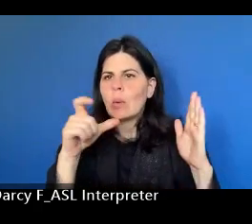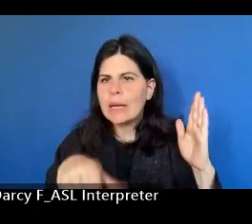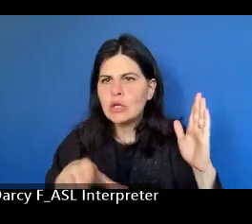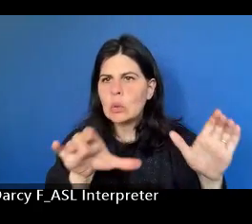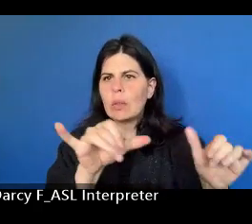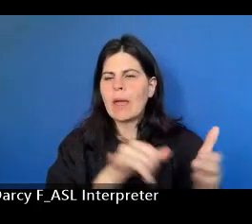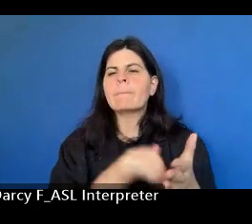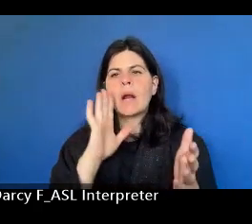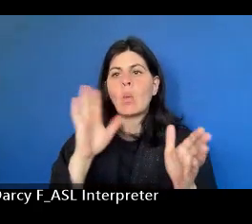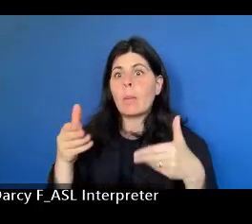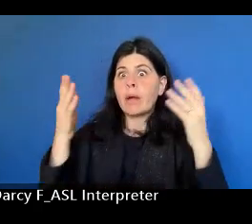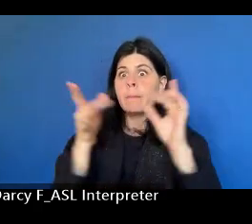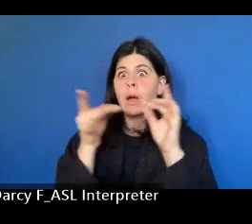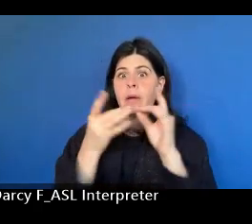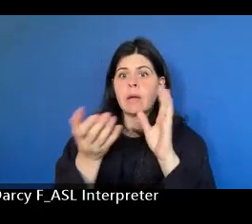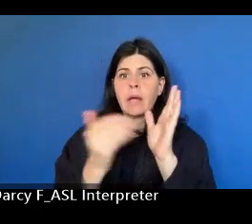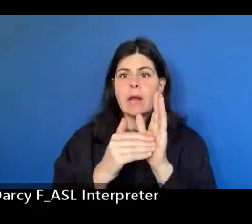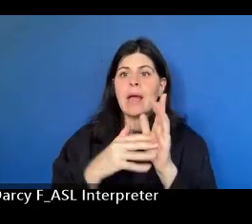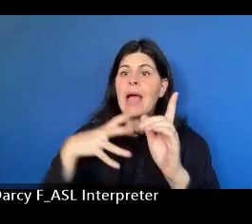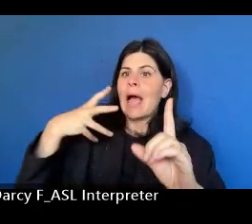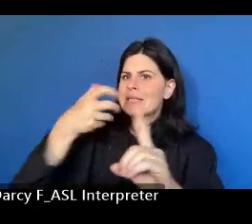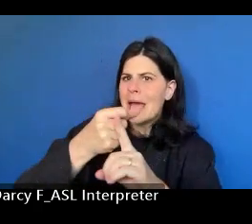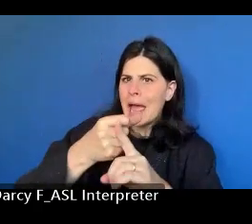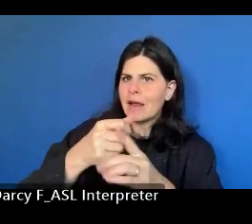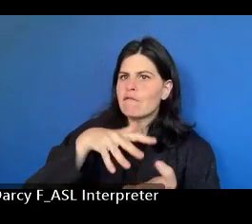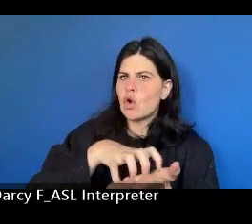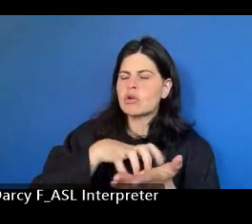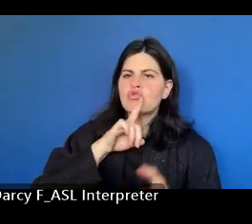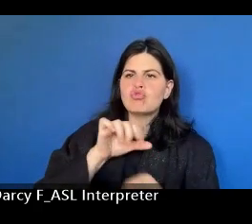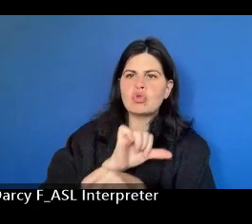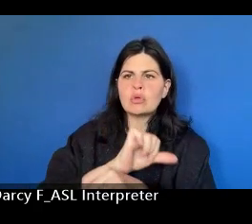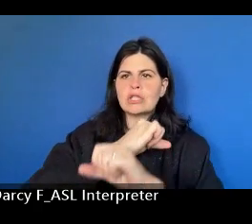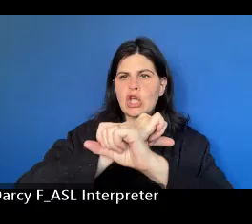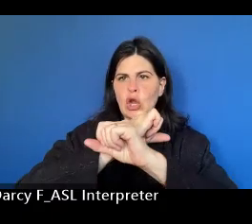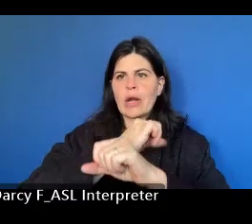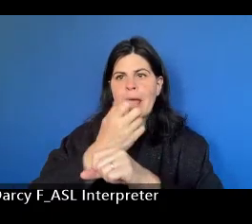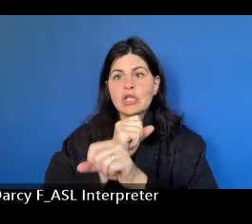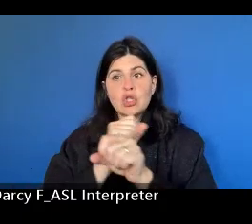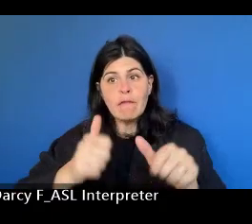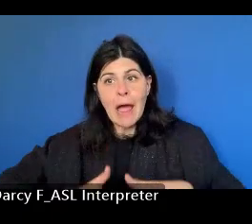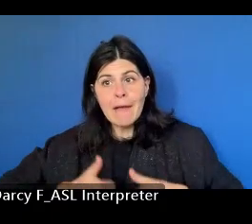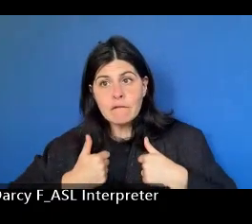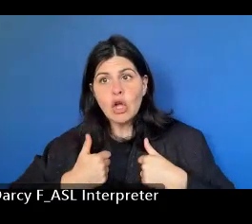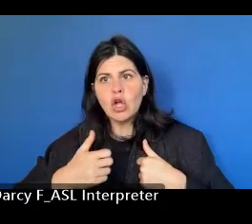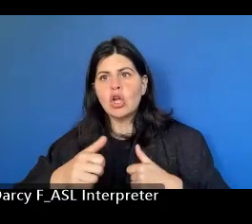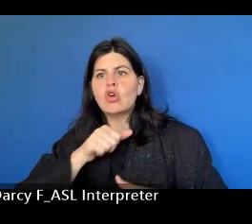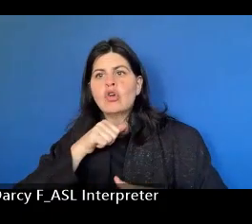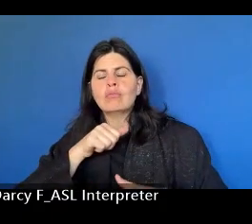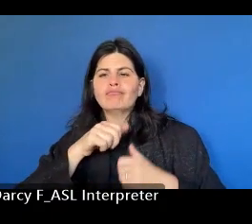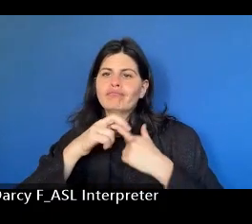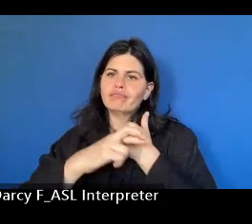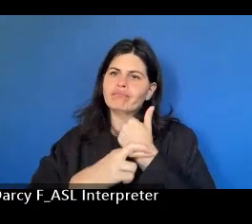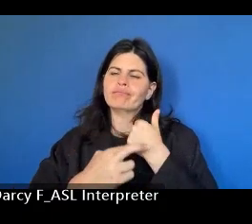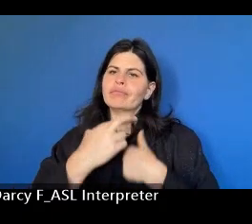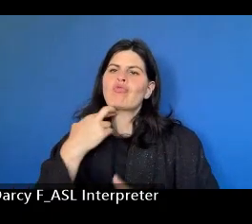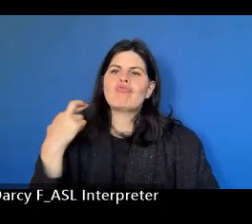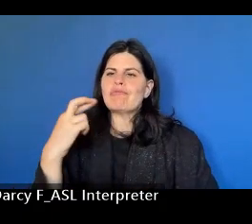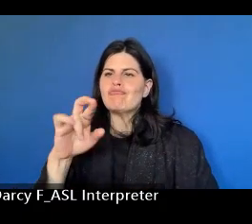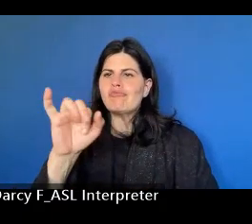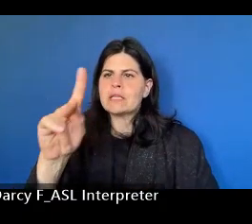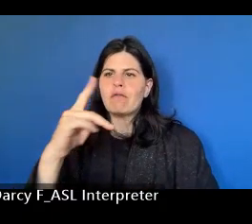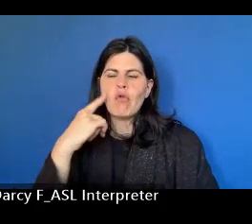back up that attack vulnerability. This is a real security and survival risk for both our national security and the survival risk for all